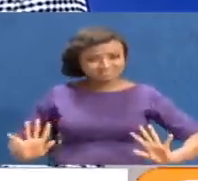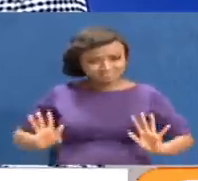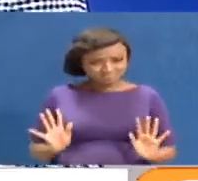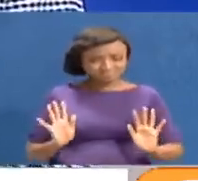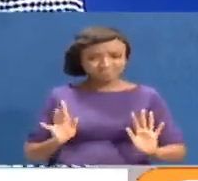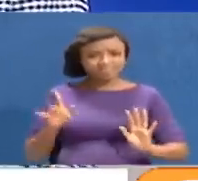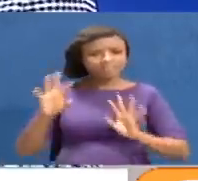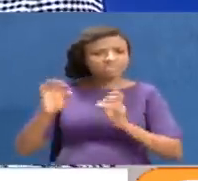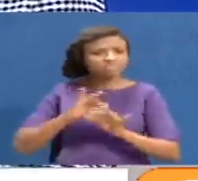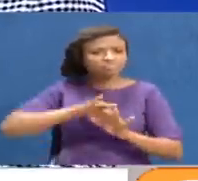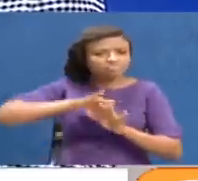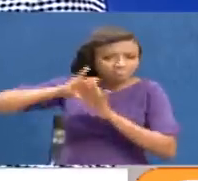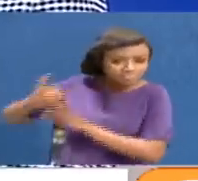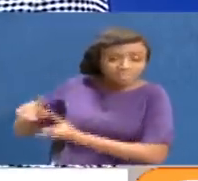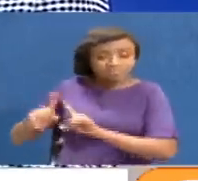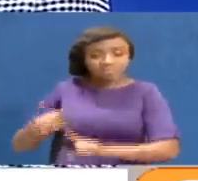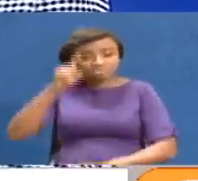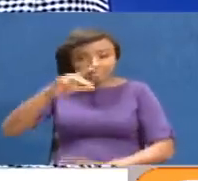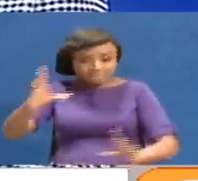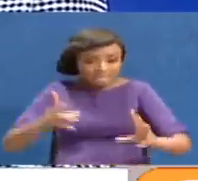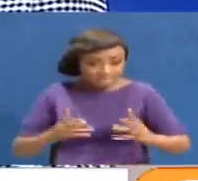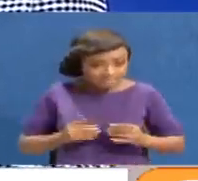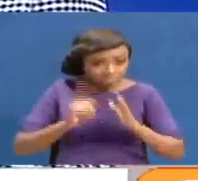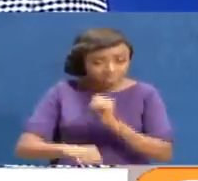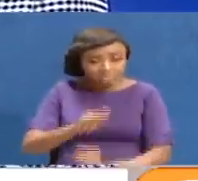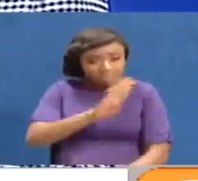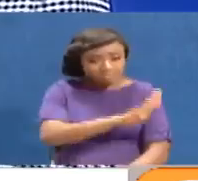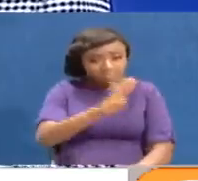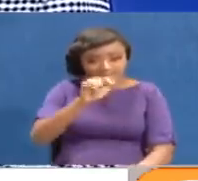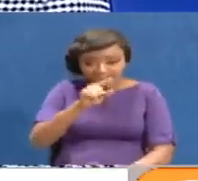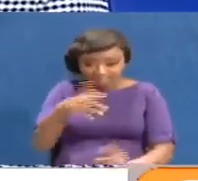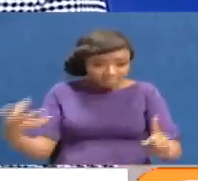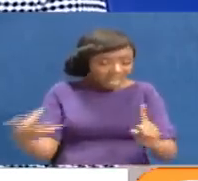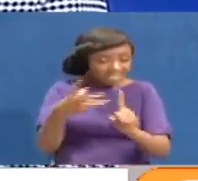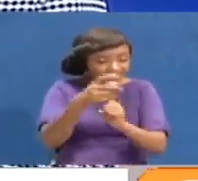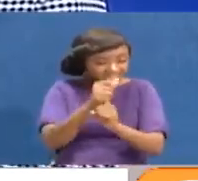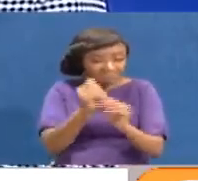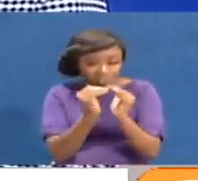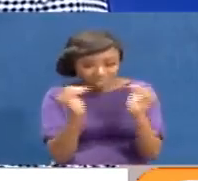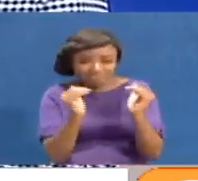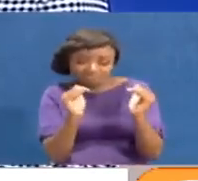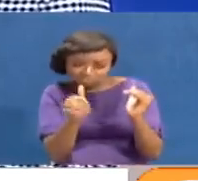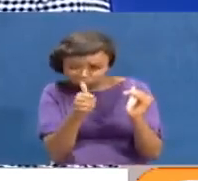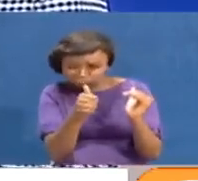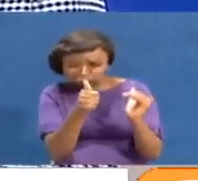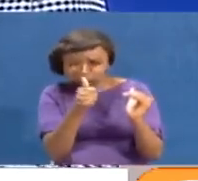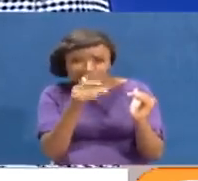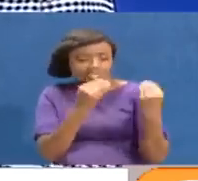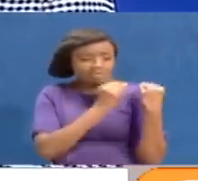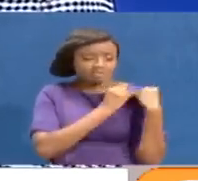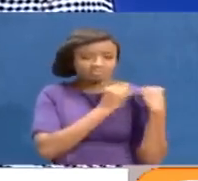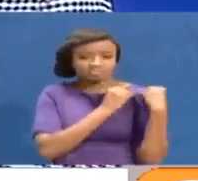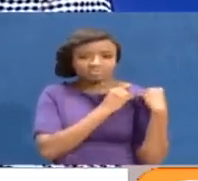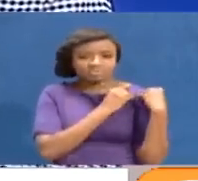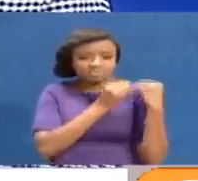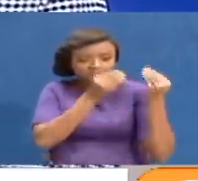different issues. But we must agree that has BBI achieved to the extent possible, the task